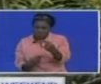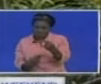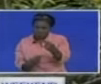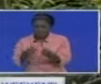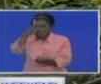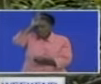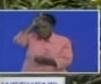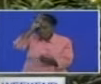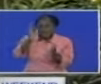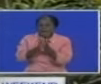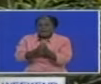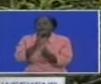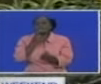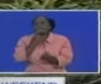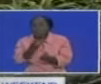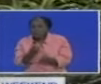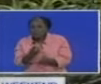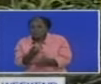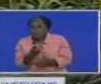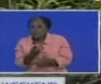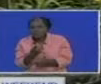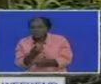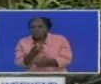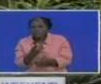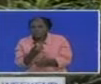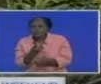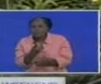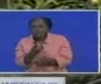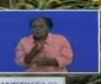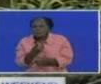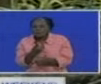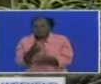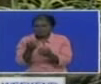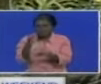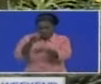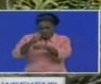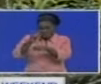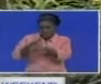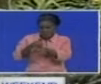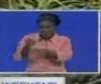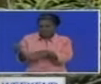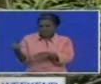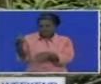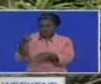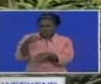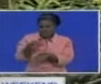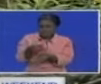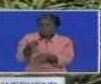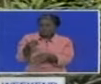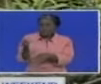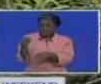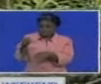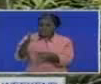from the Turkana county and the leaders from Pokot county, were summoned, and they willingly